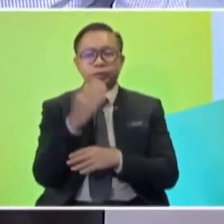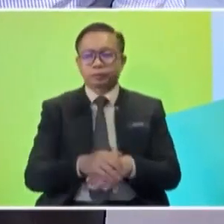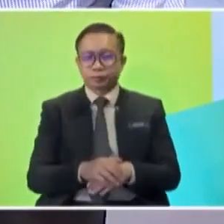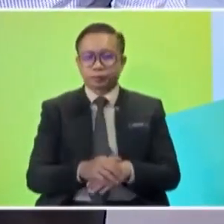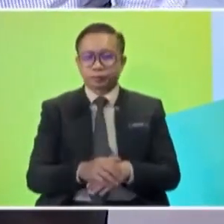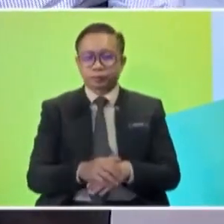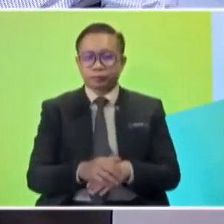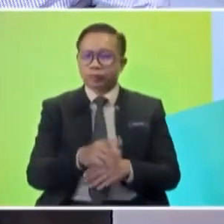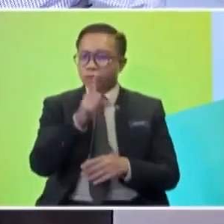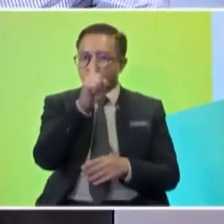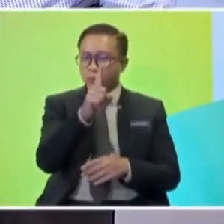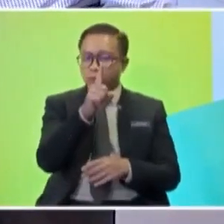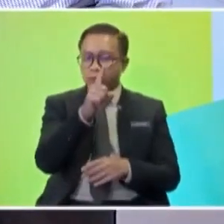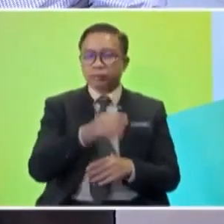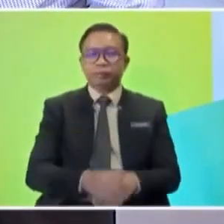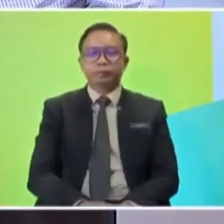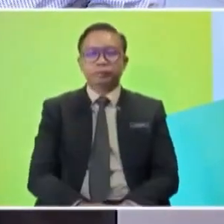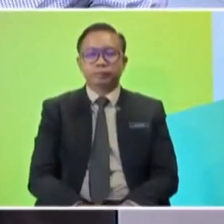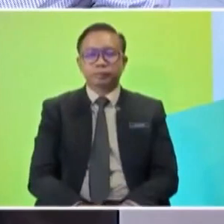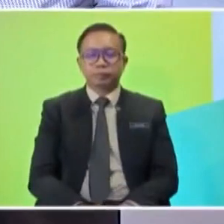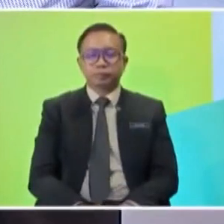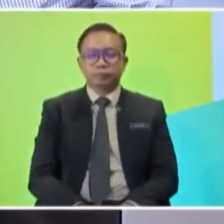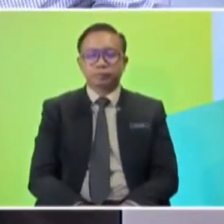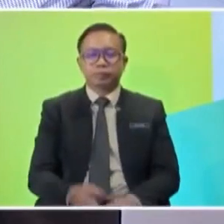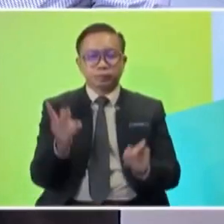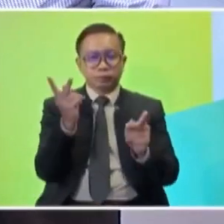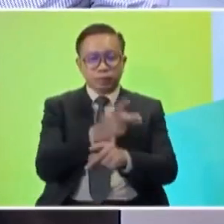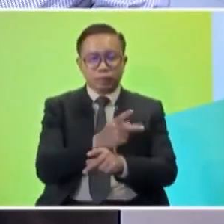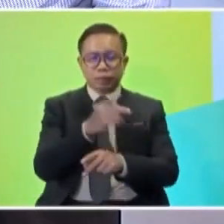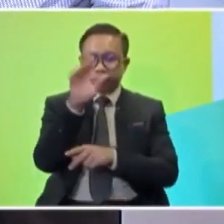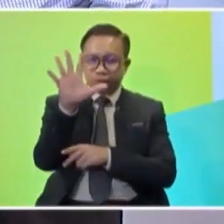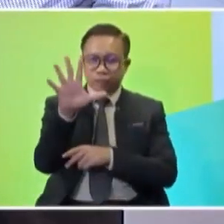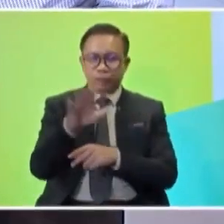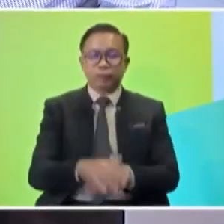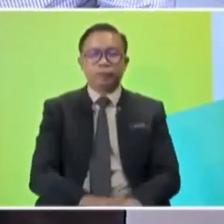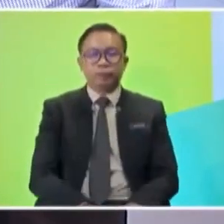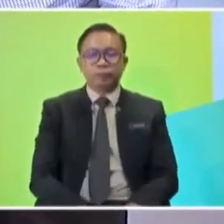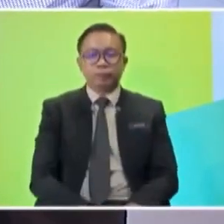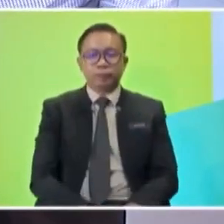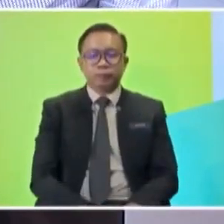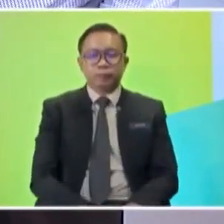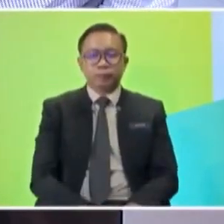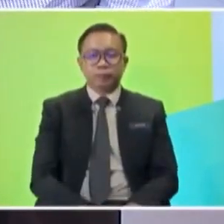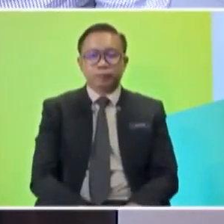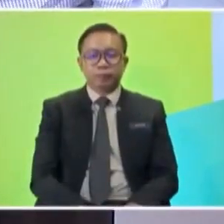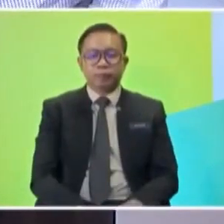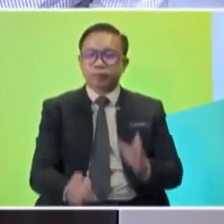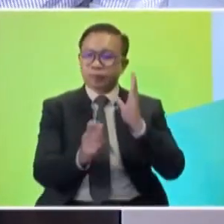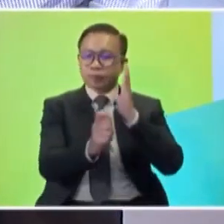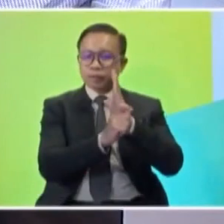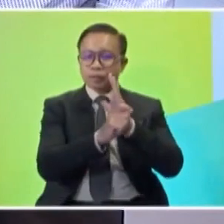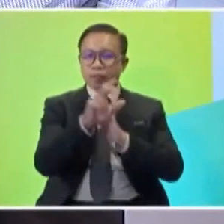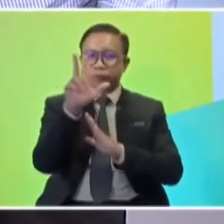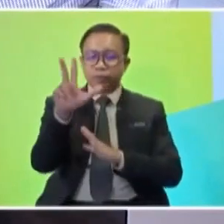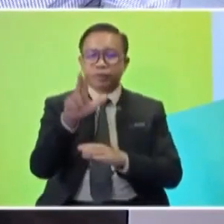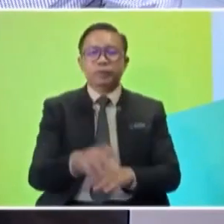it? 1, the whole number 1, you times with 5, this 5, and you plus with